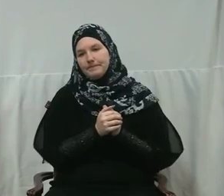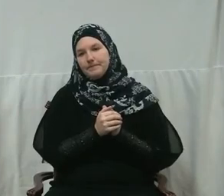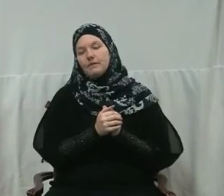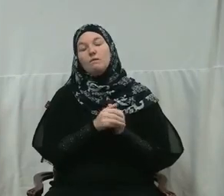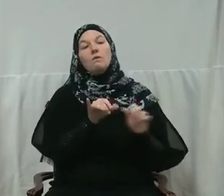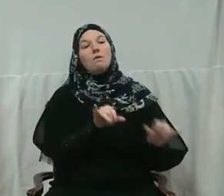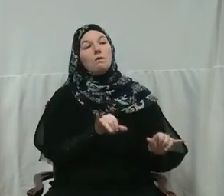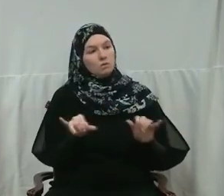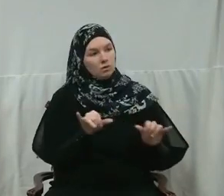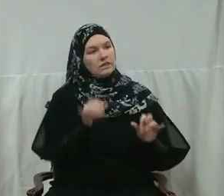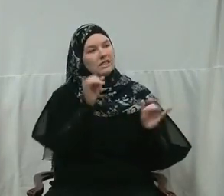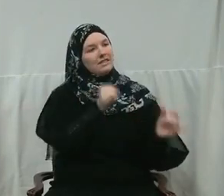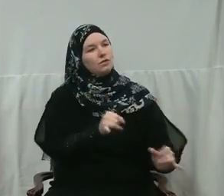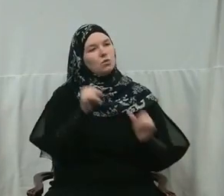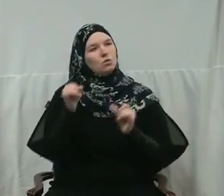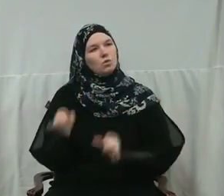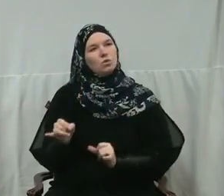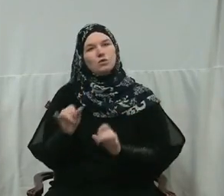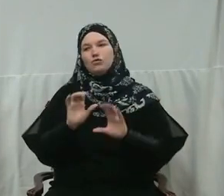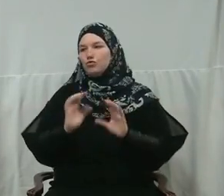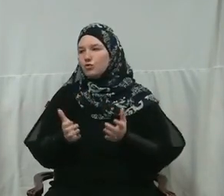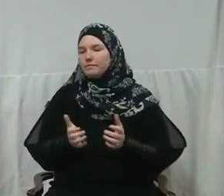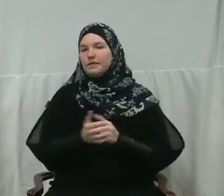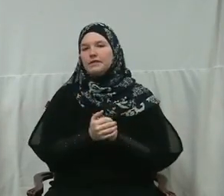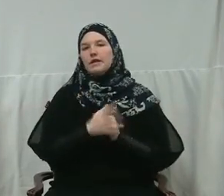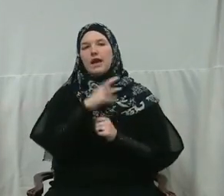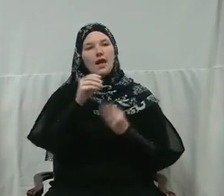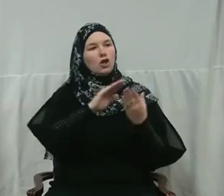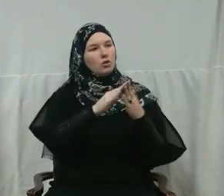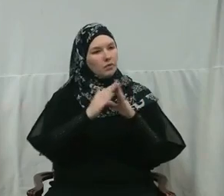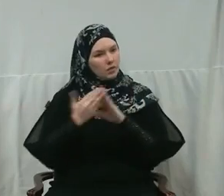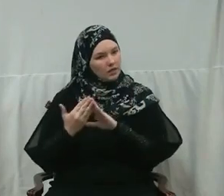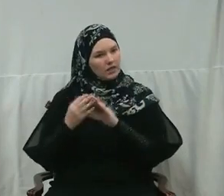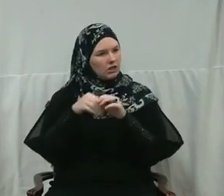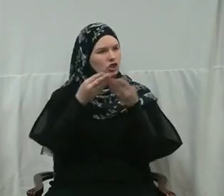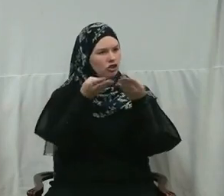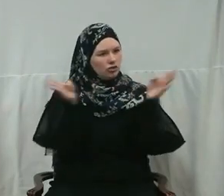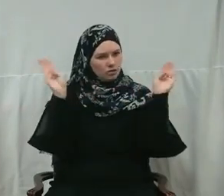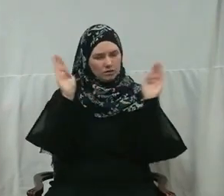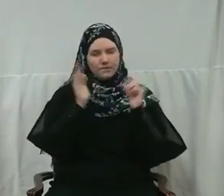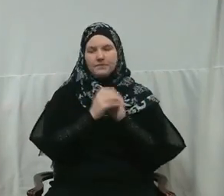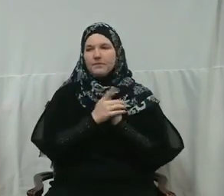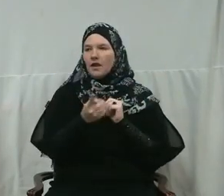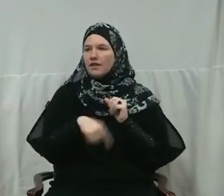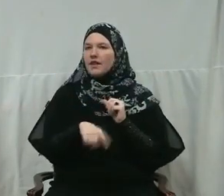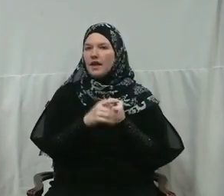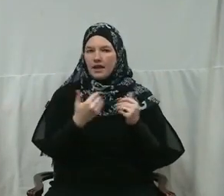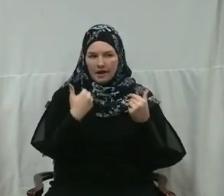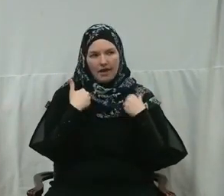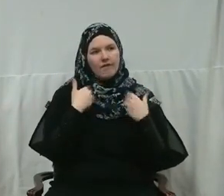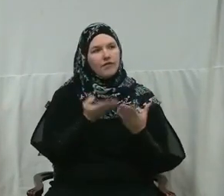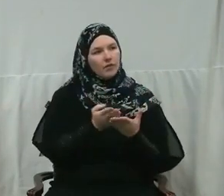Also, individuals, groups, and the community in general, they do have the